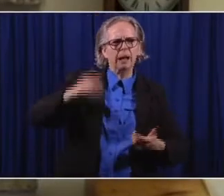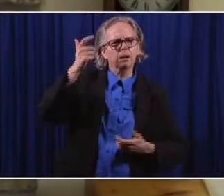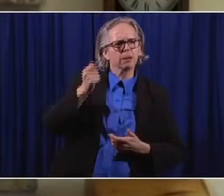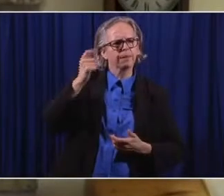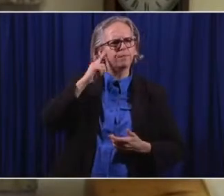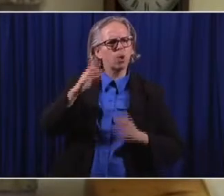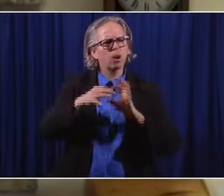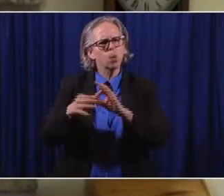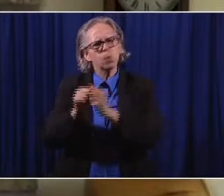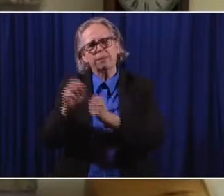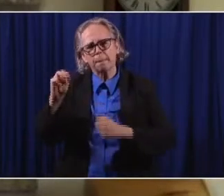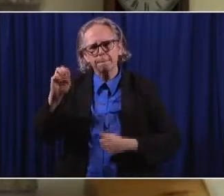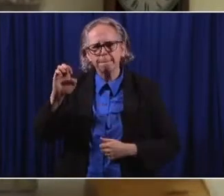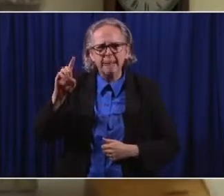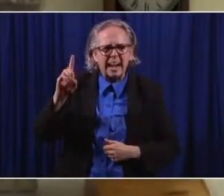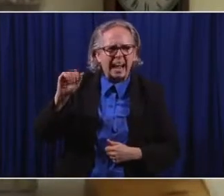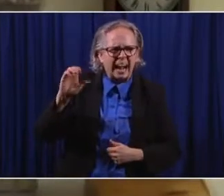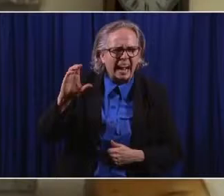Family Services.